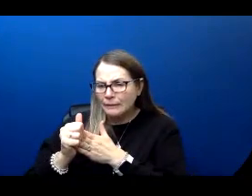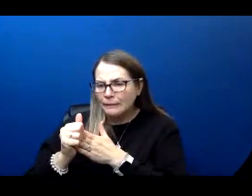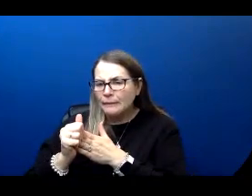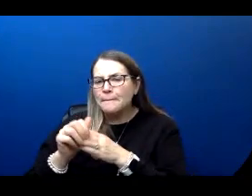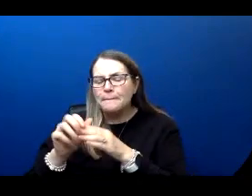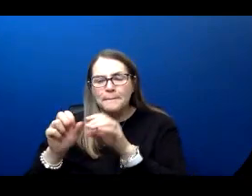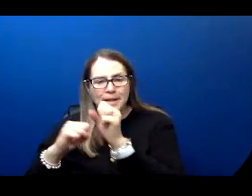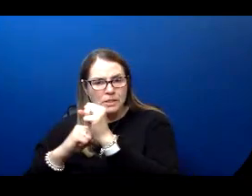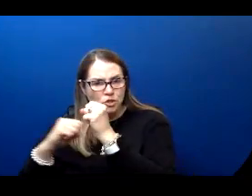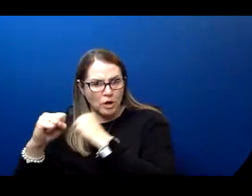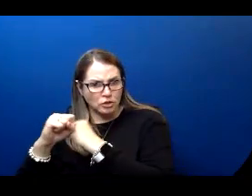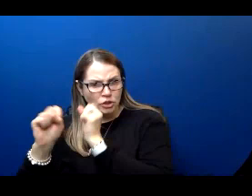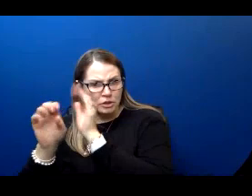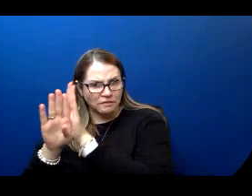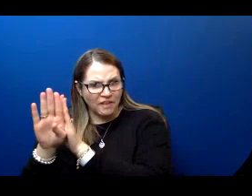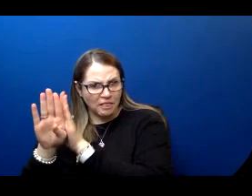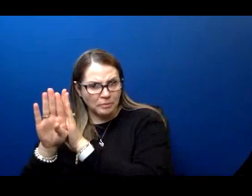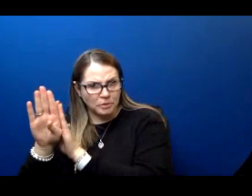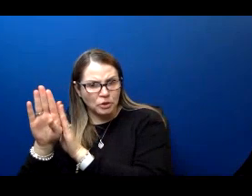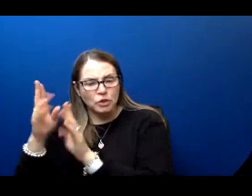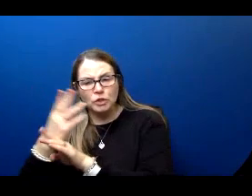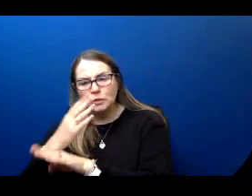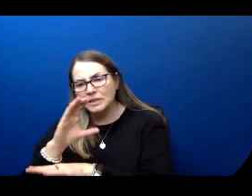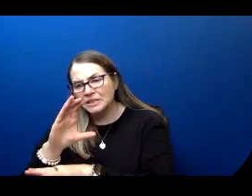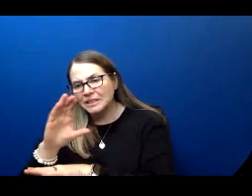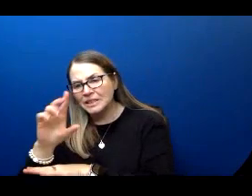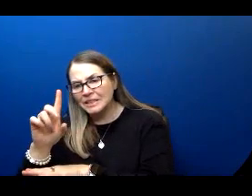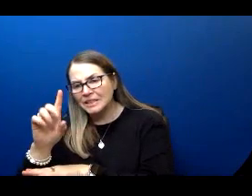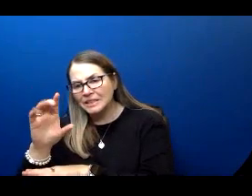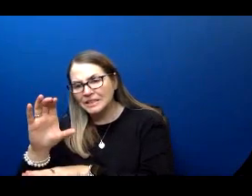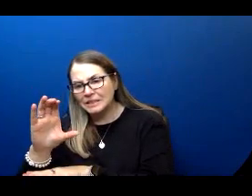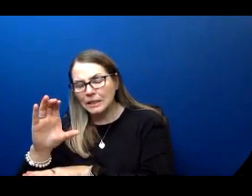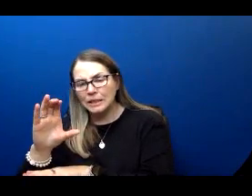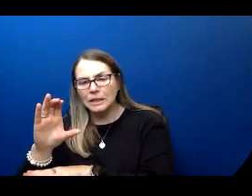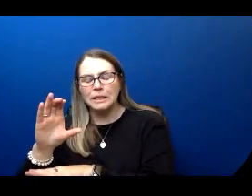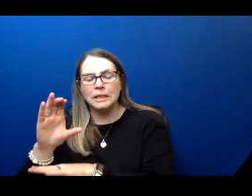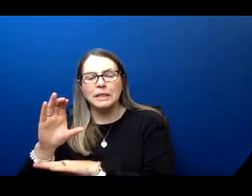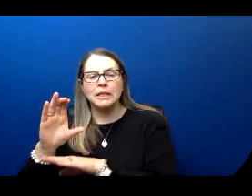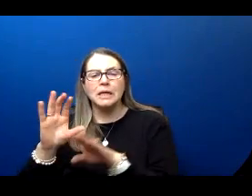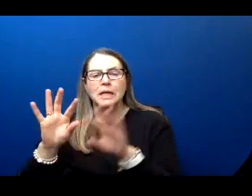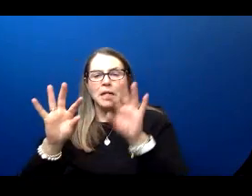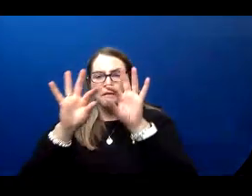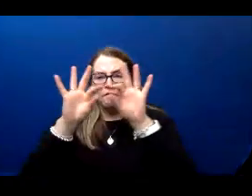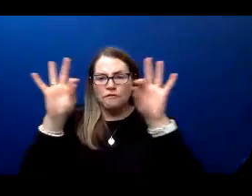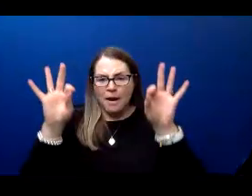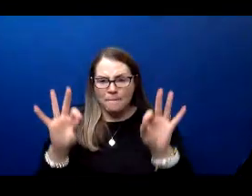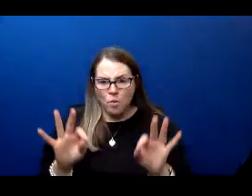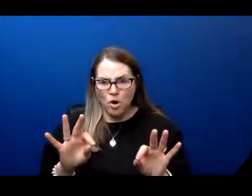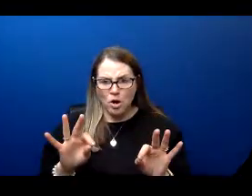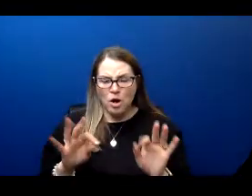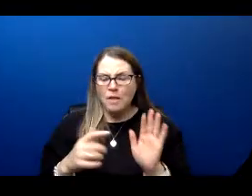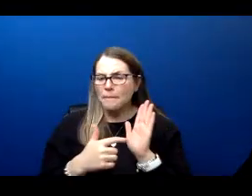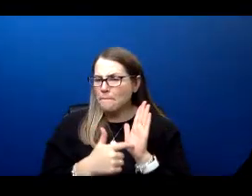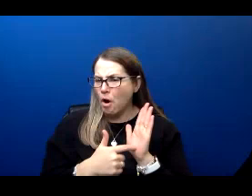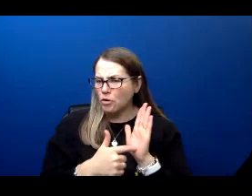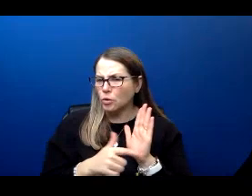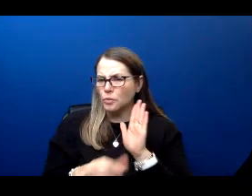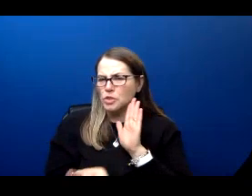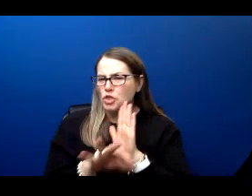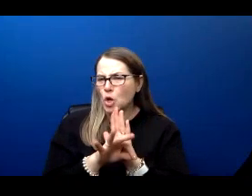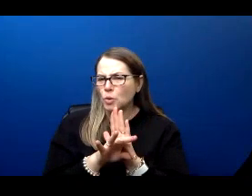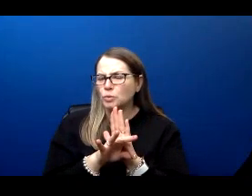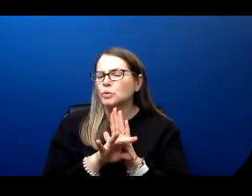interview guide developed using the CDC socio-ecological model as a framework. This model was chosen to